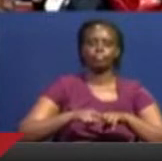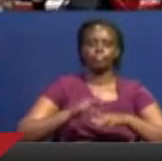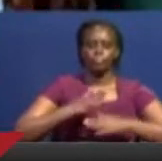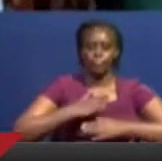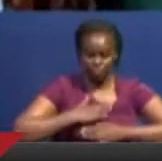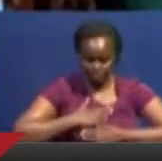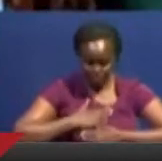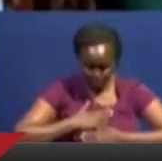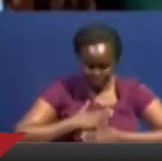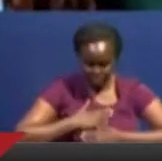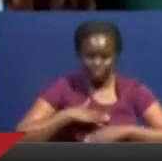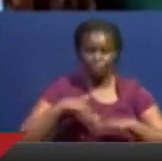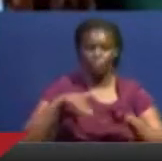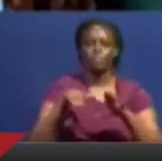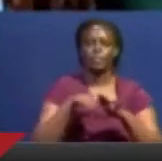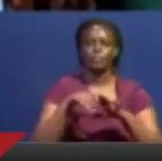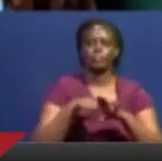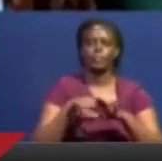Honorable members,